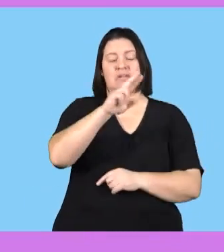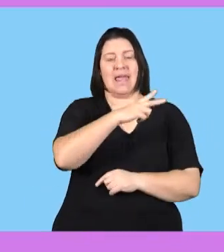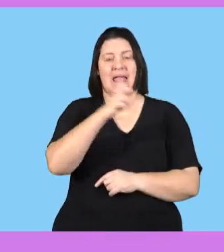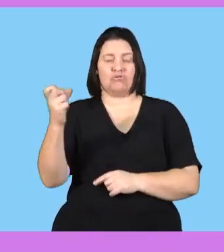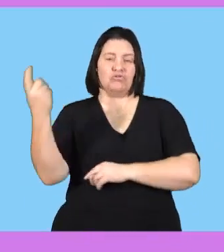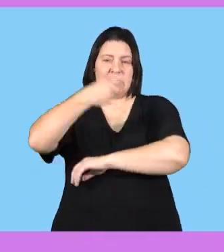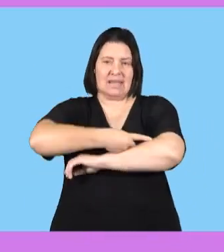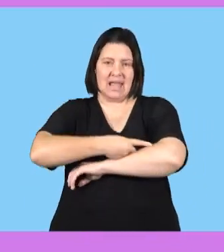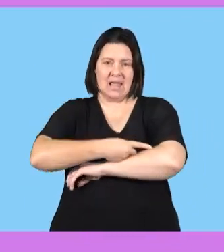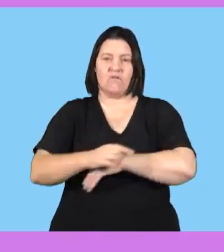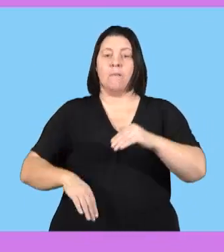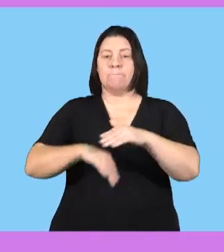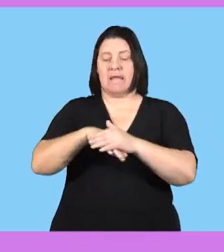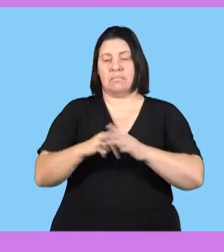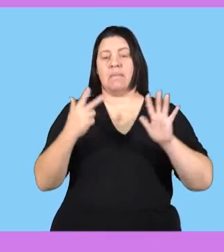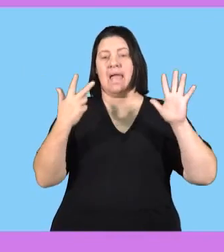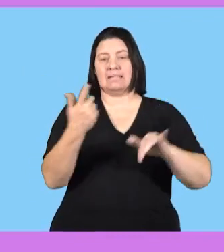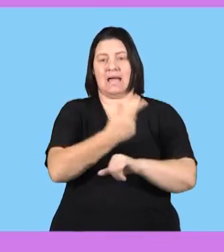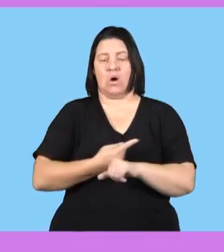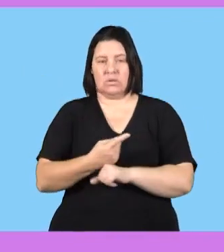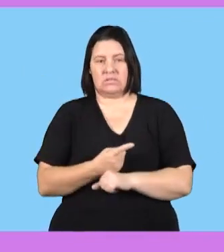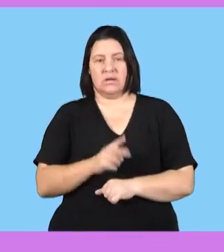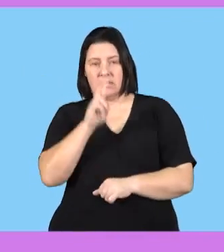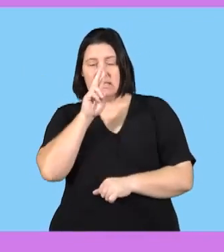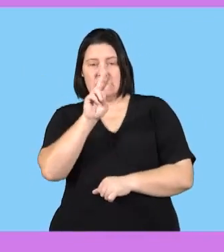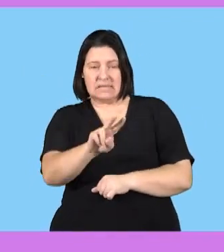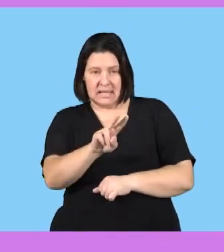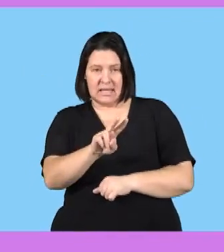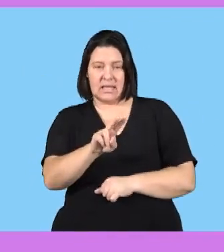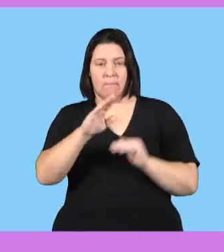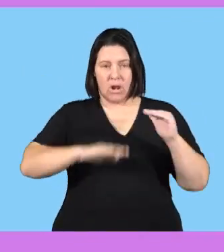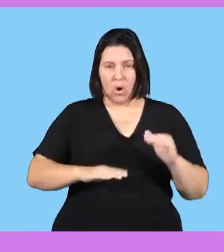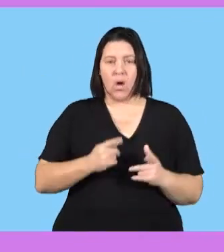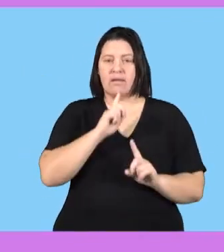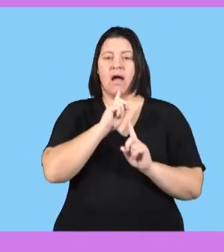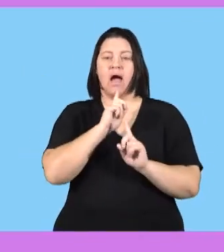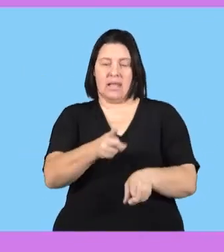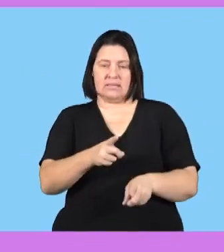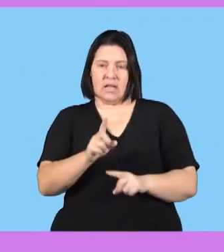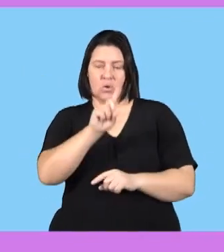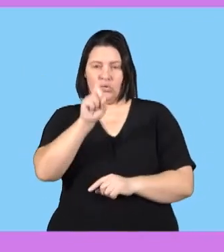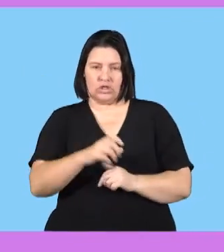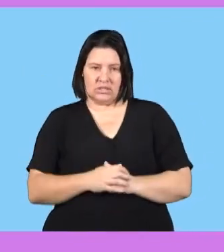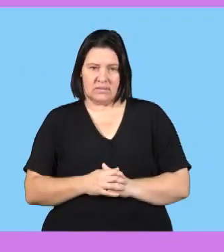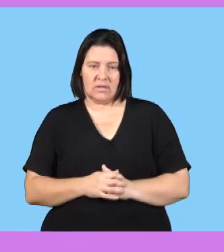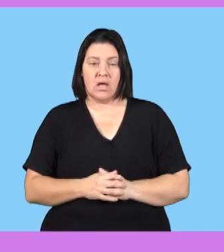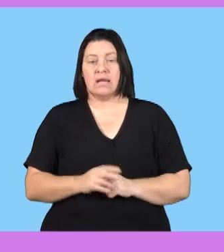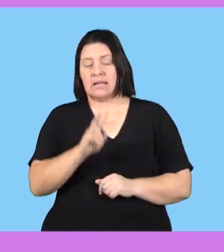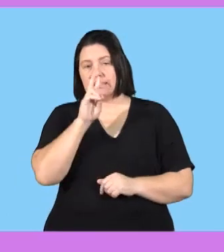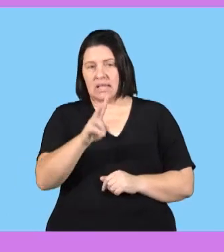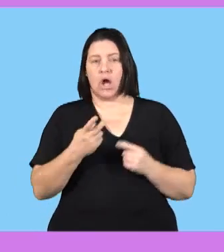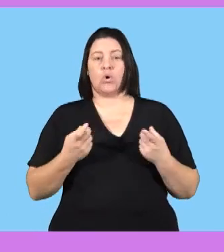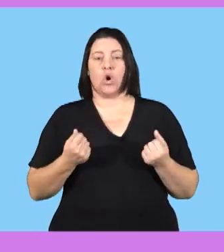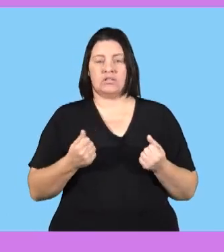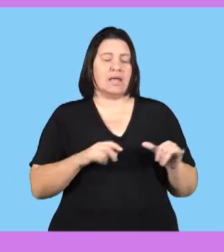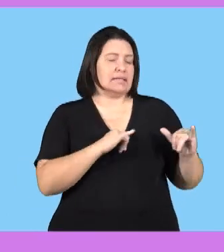rand per day for the maximum of 8 hours. Study the table below and answer the following questions. You can see that